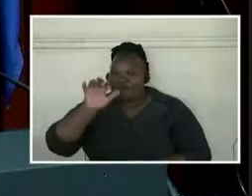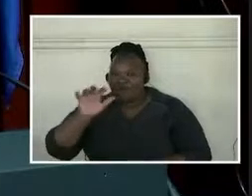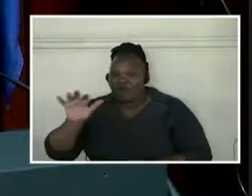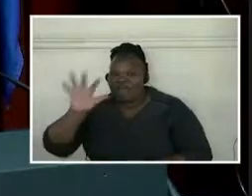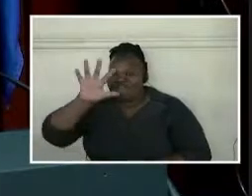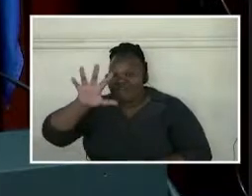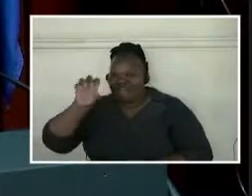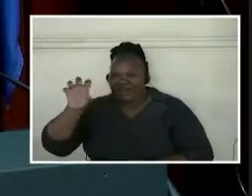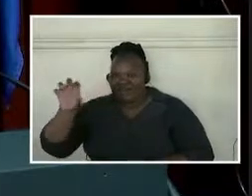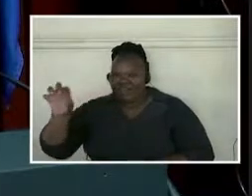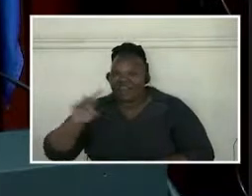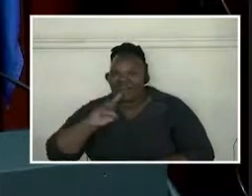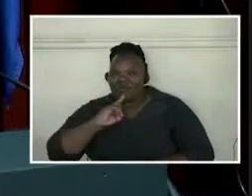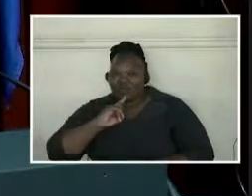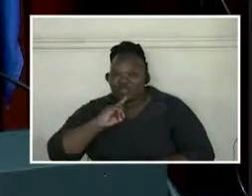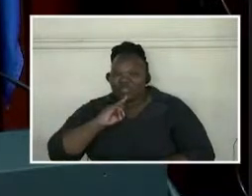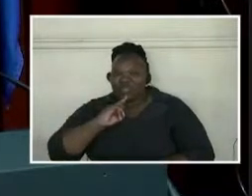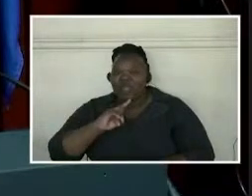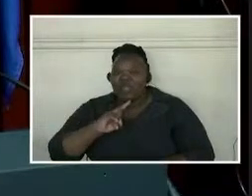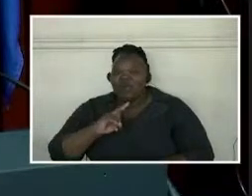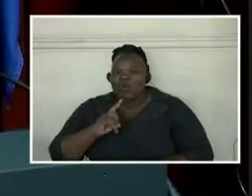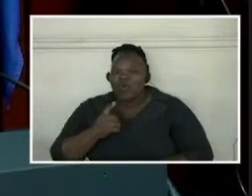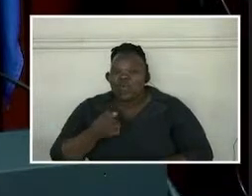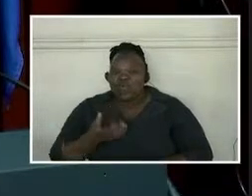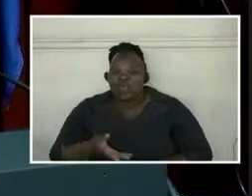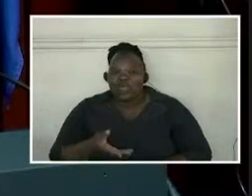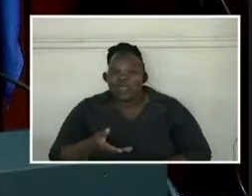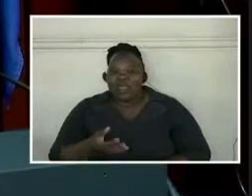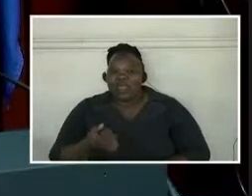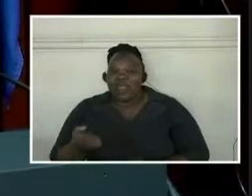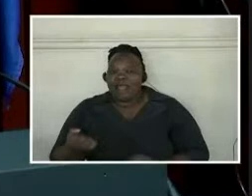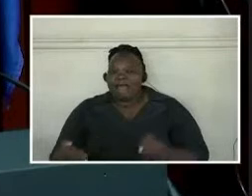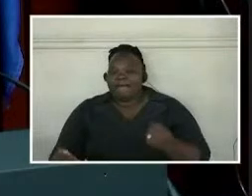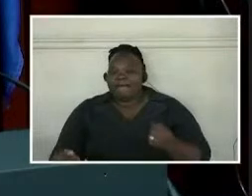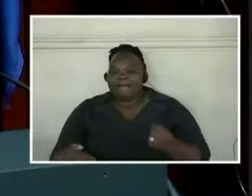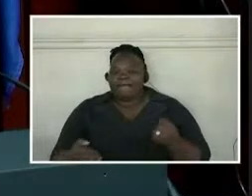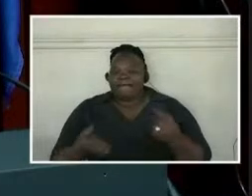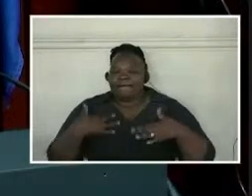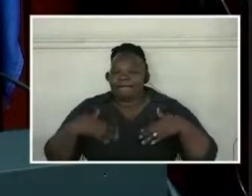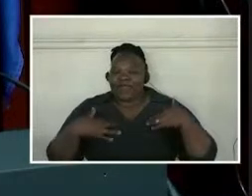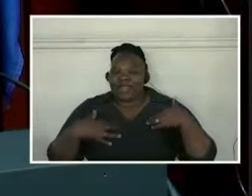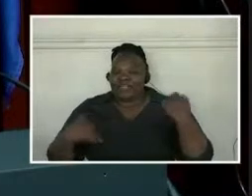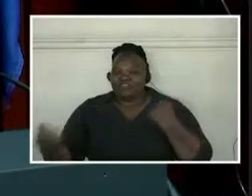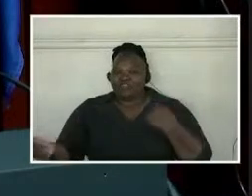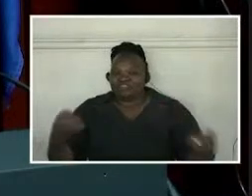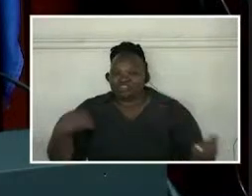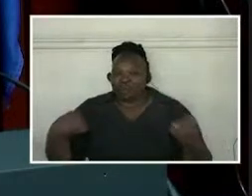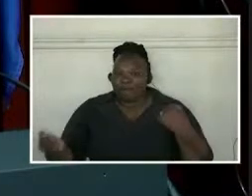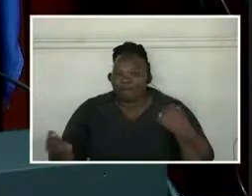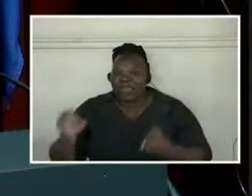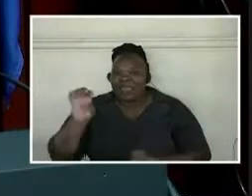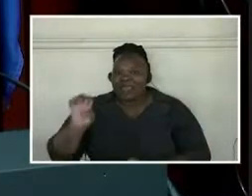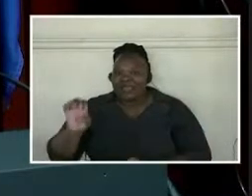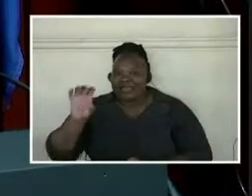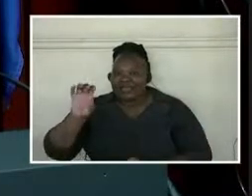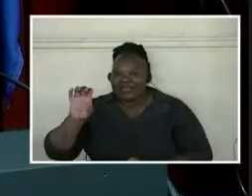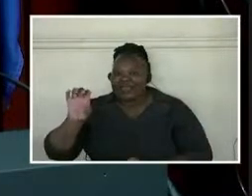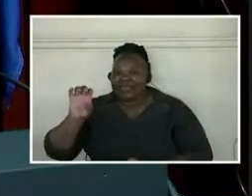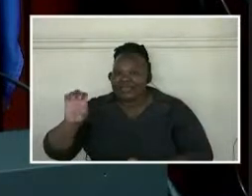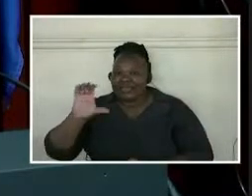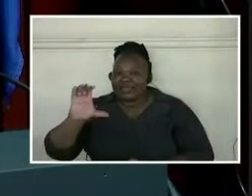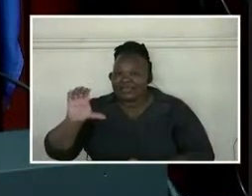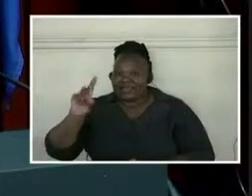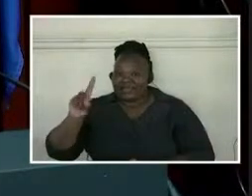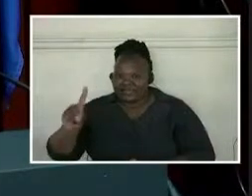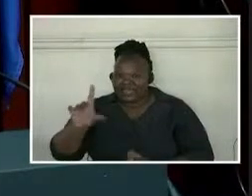thousand we installed eleven children play gyms in ect centers with seven hundred and nine thousand